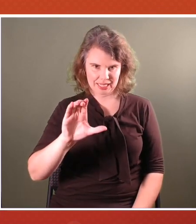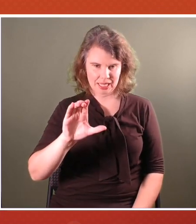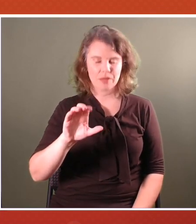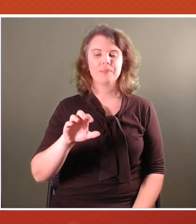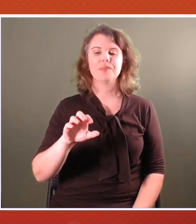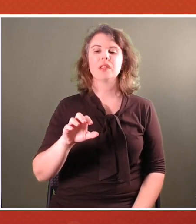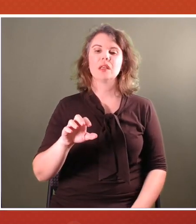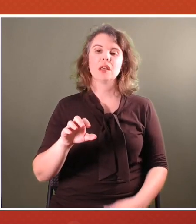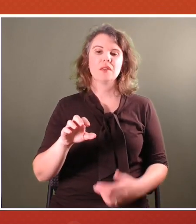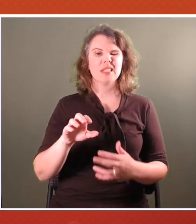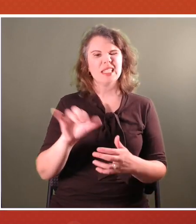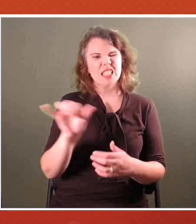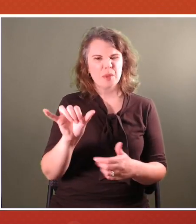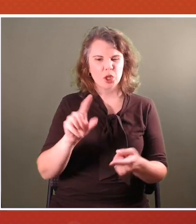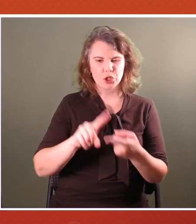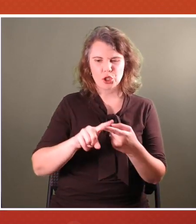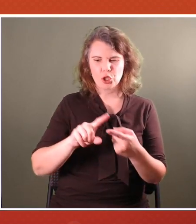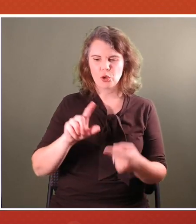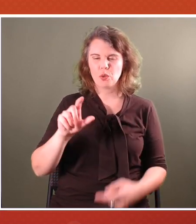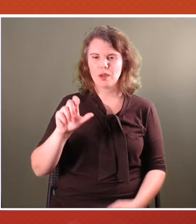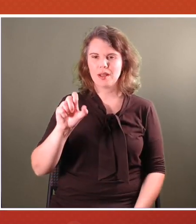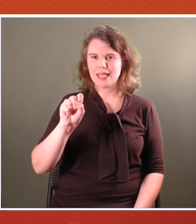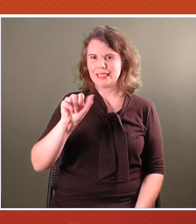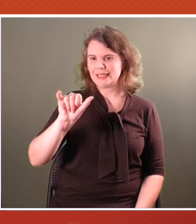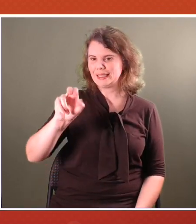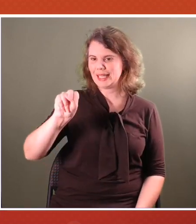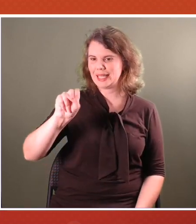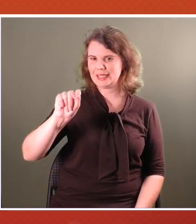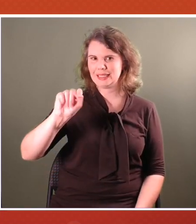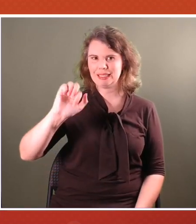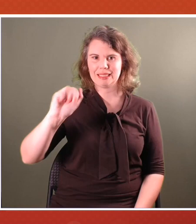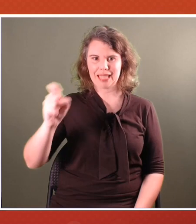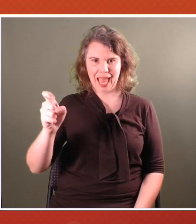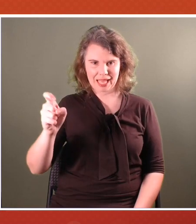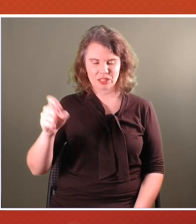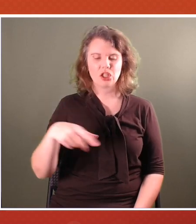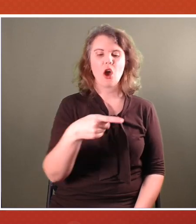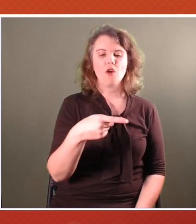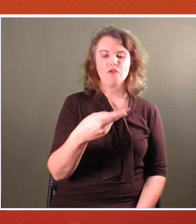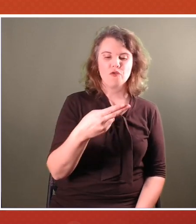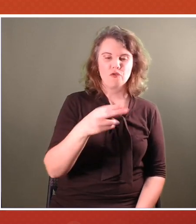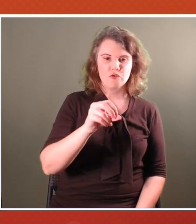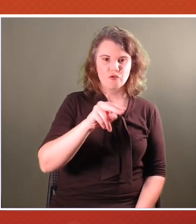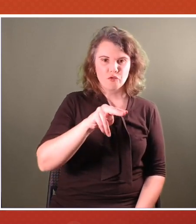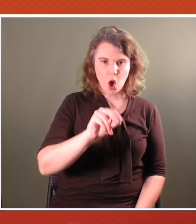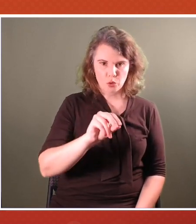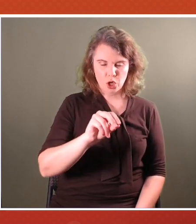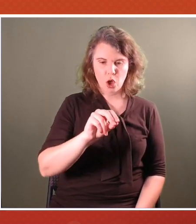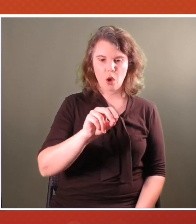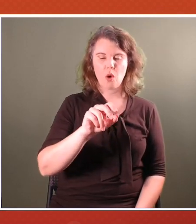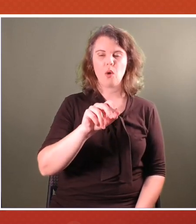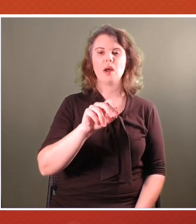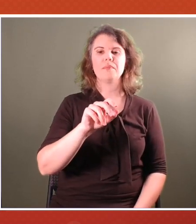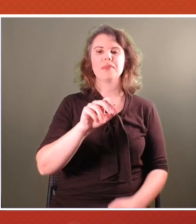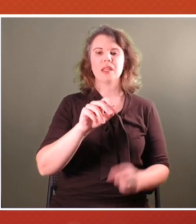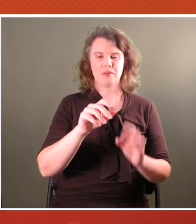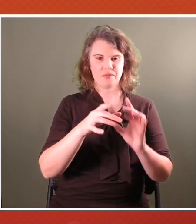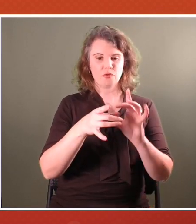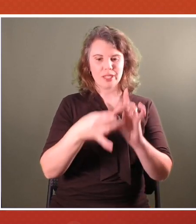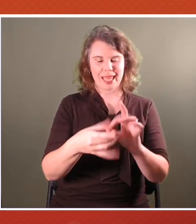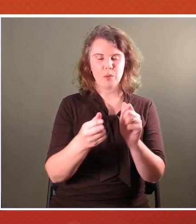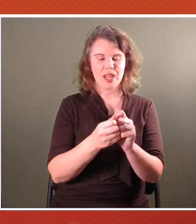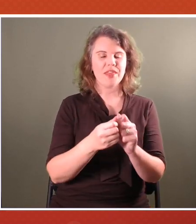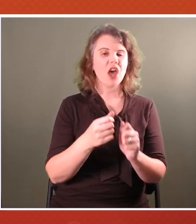that syntactic rules are rules of how words combine to make sentences. Phonotactic rules are rules about